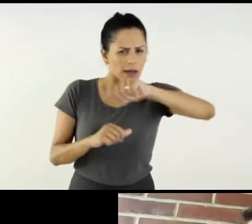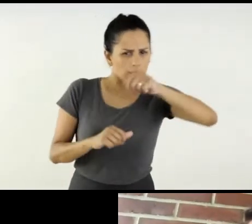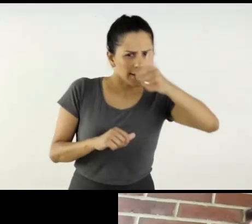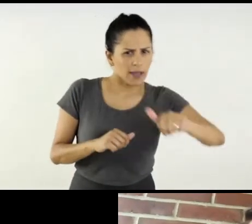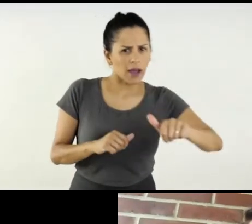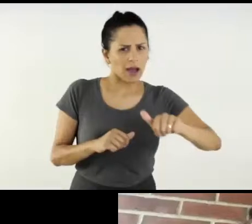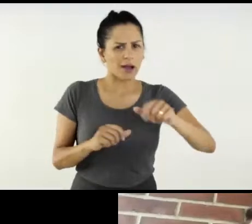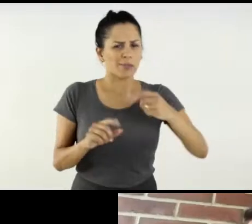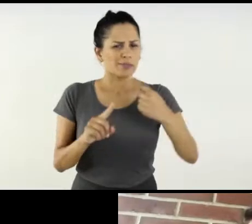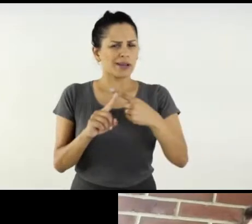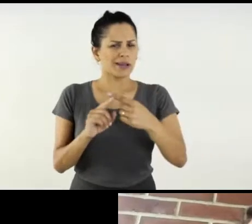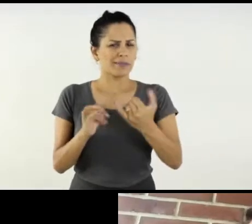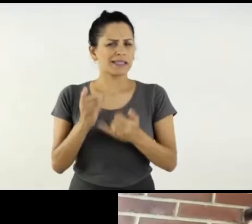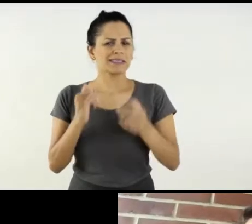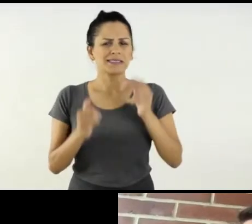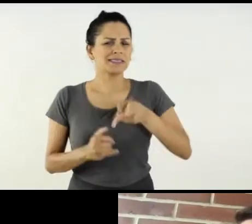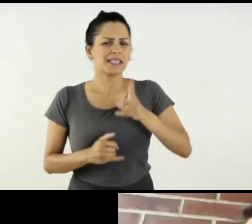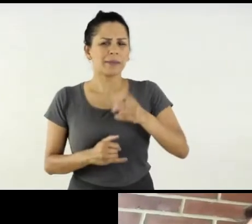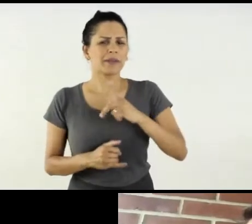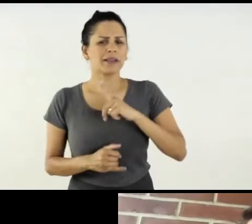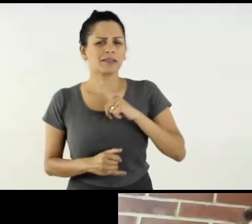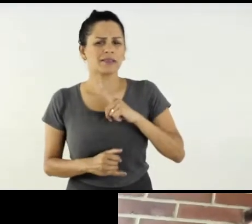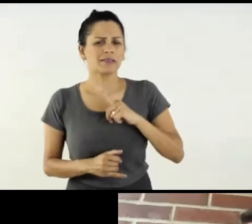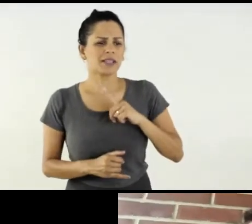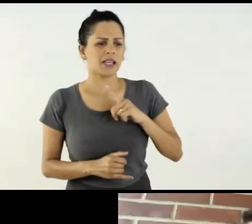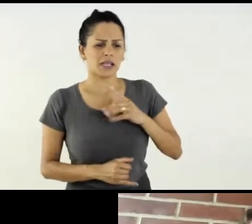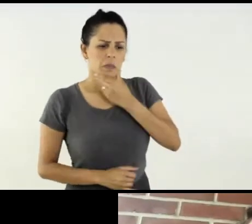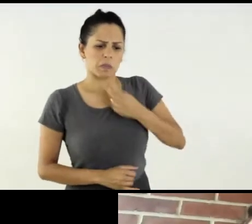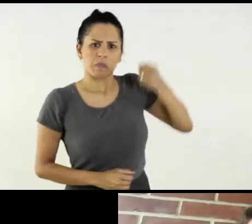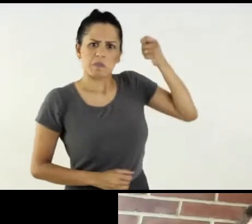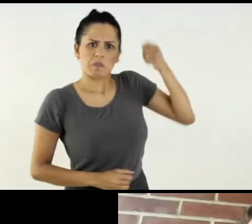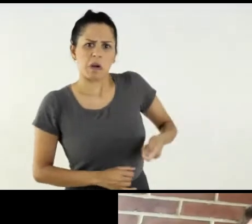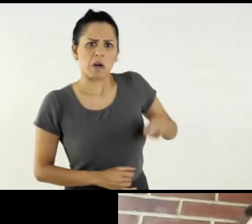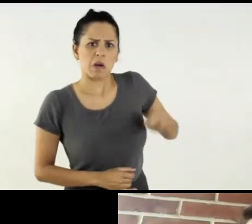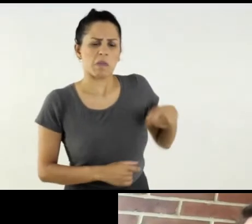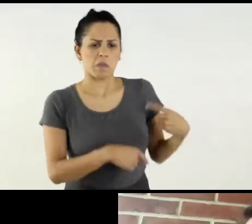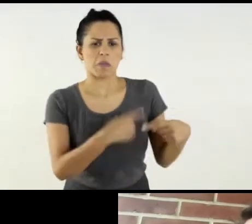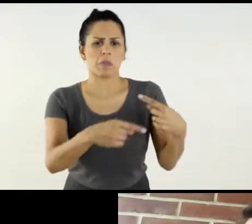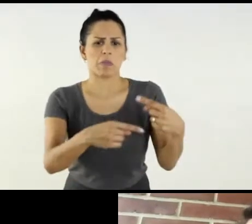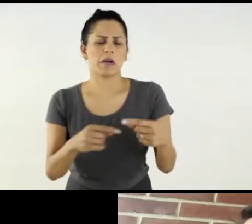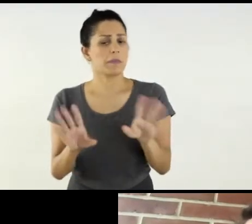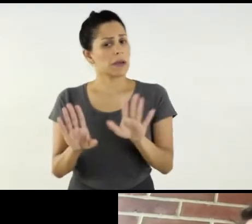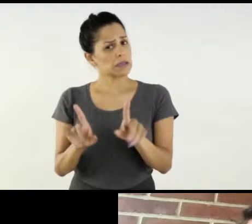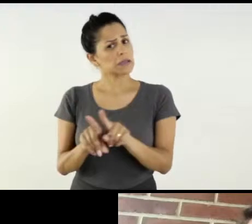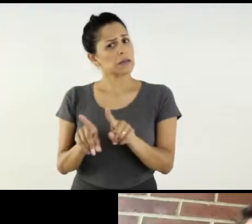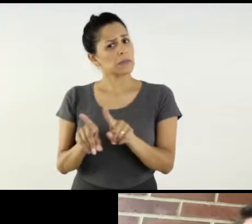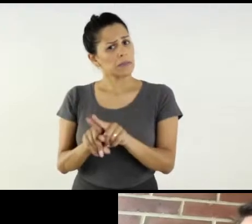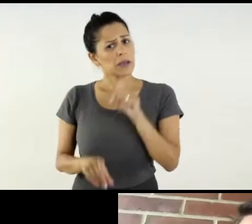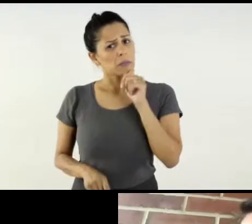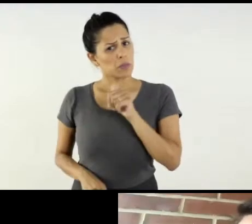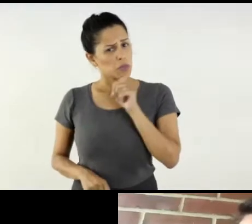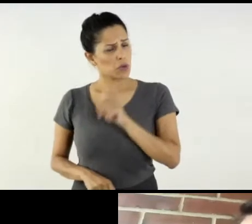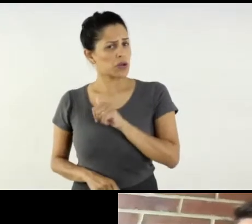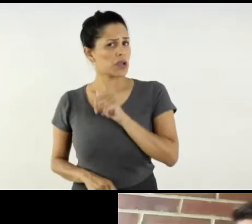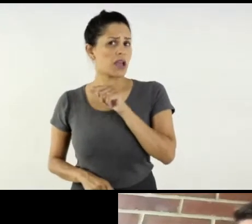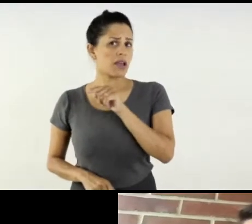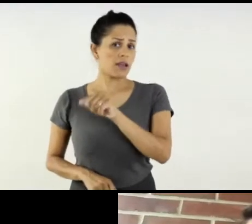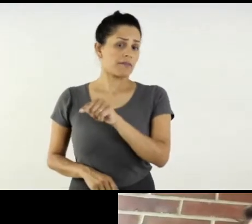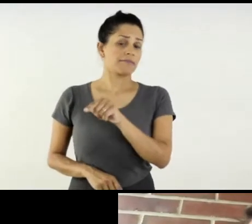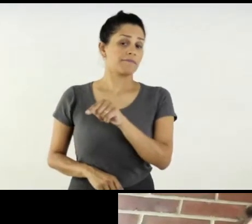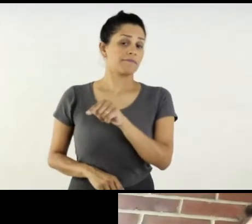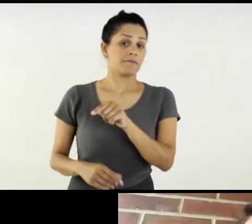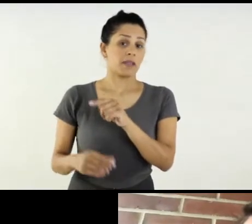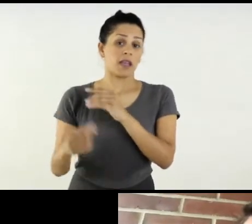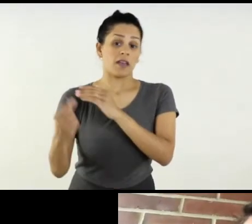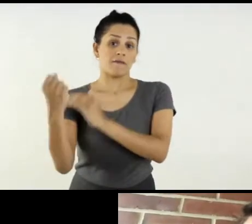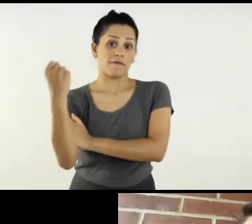or maybe a feminist can also be a patriarch in a way. You know, you mentioned just just a second ago in